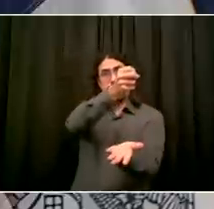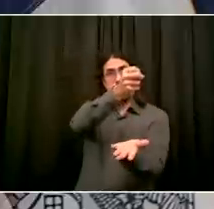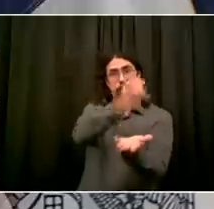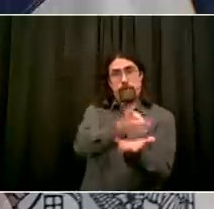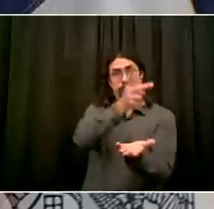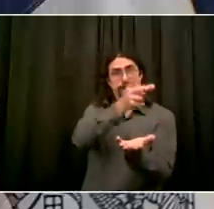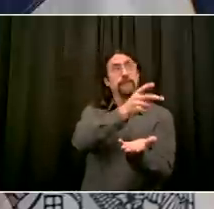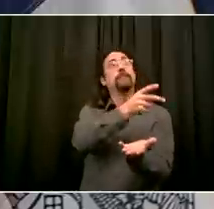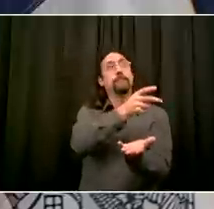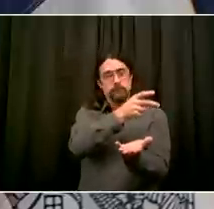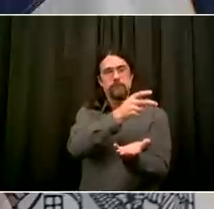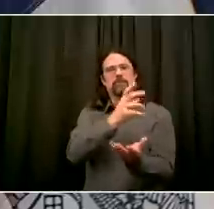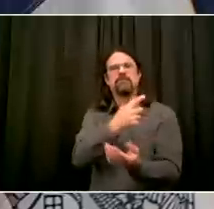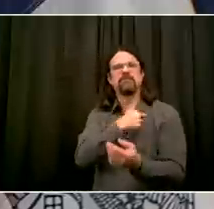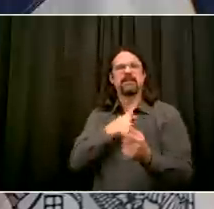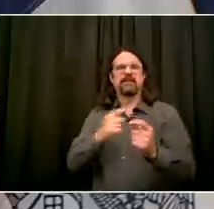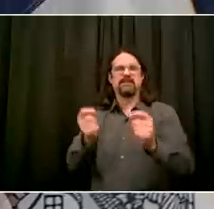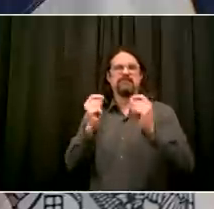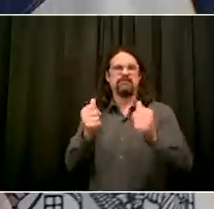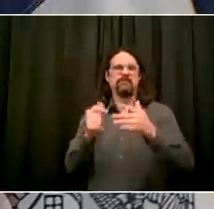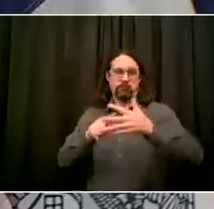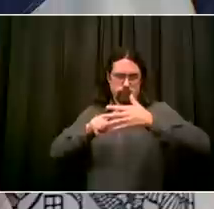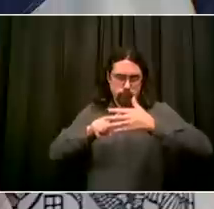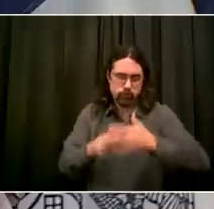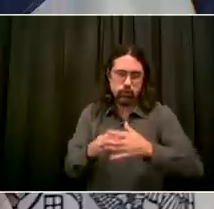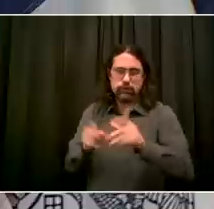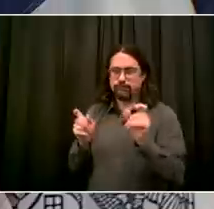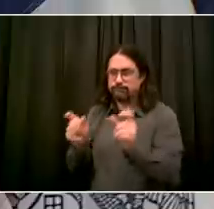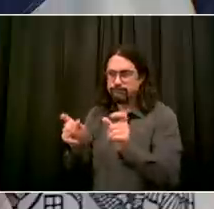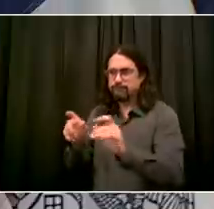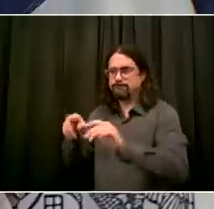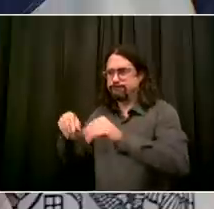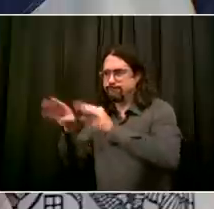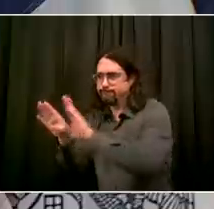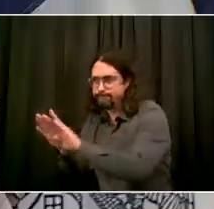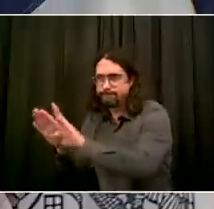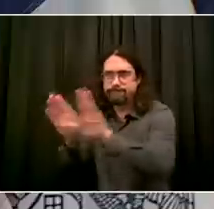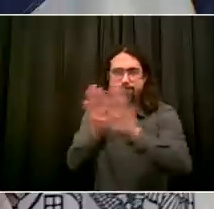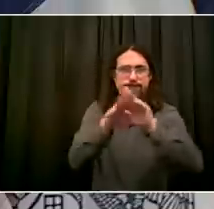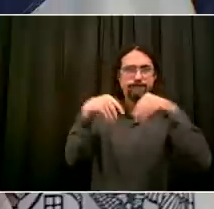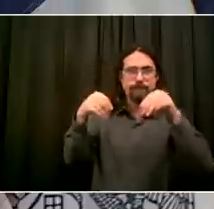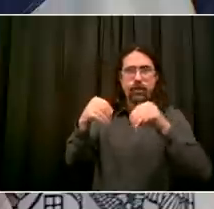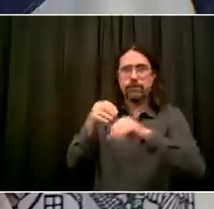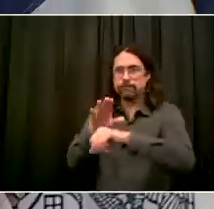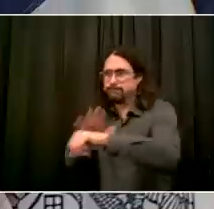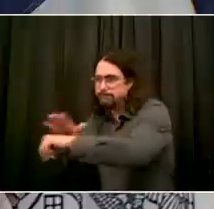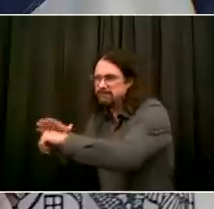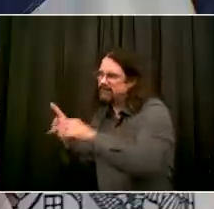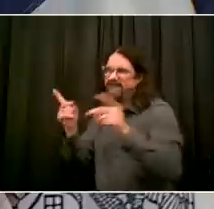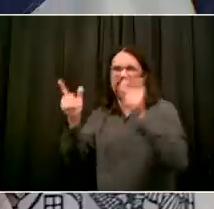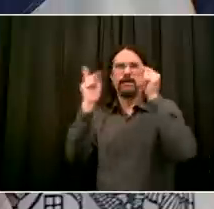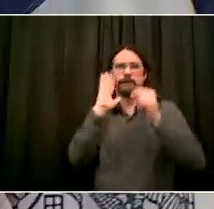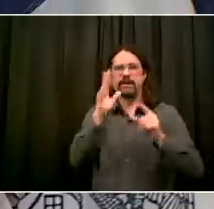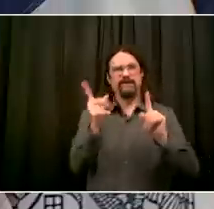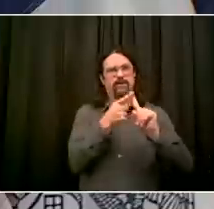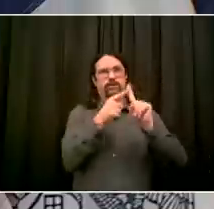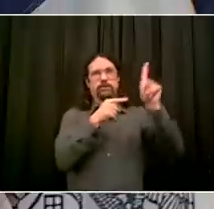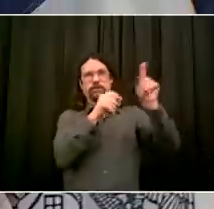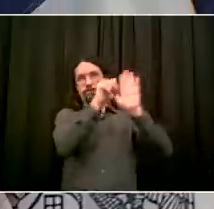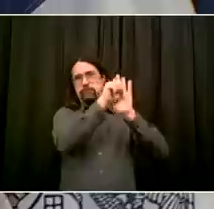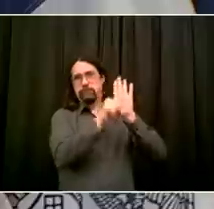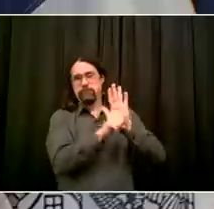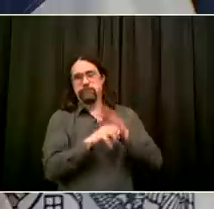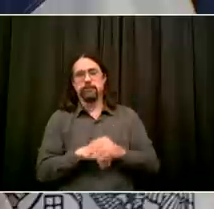Everybody, as we close down today, I just want to say this. Look, this city has come so far, and we came so far by focusing on the